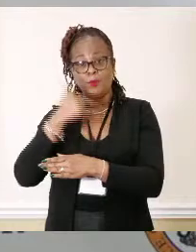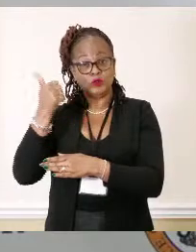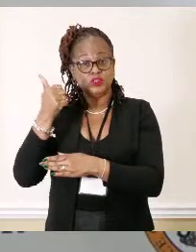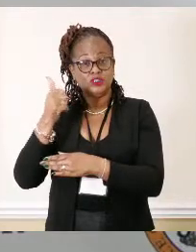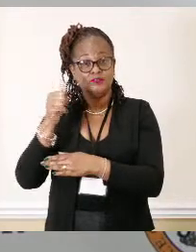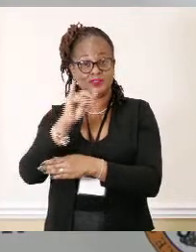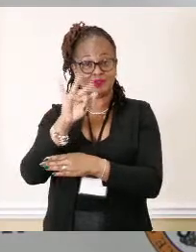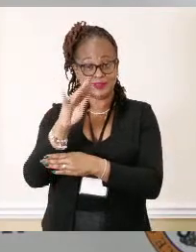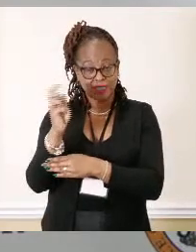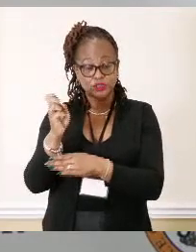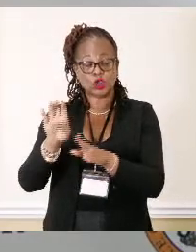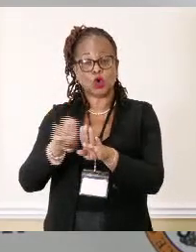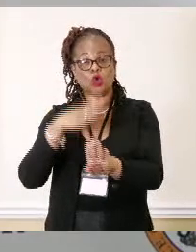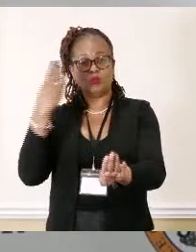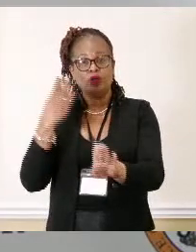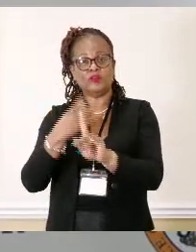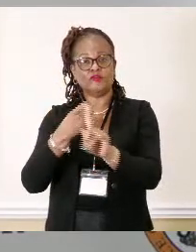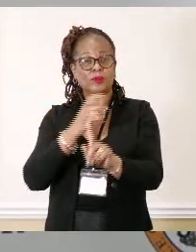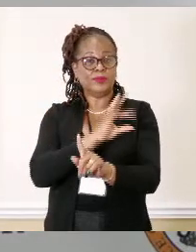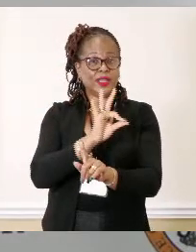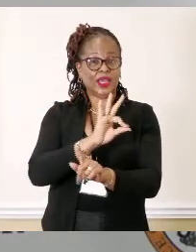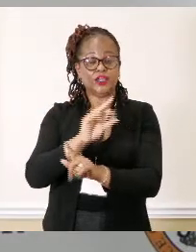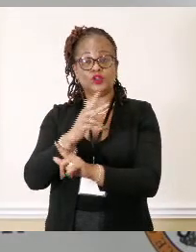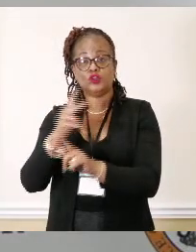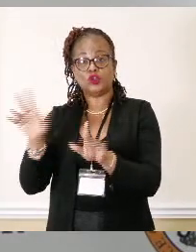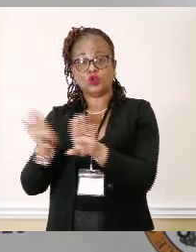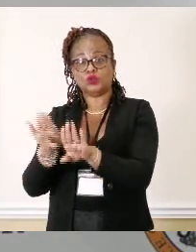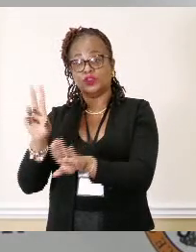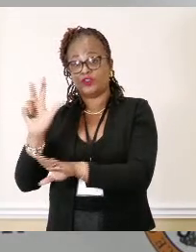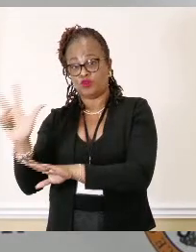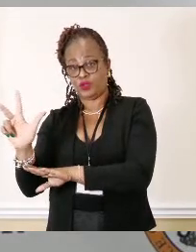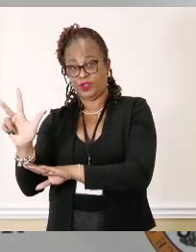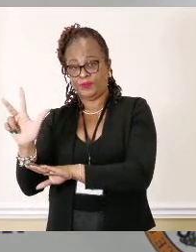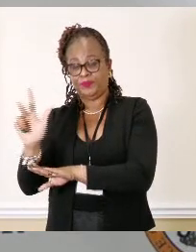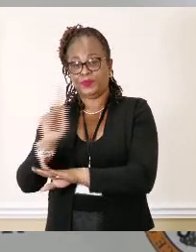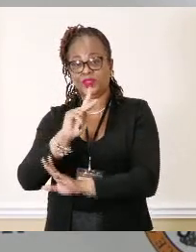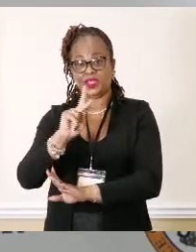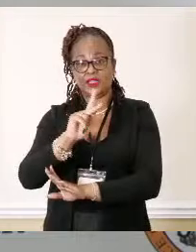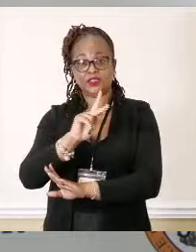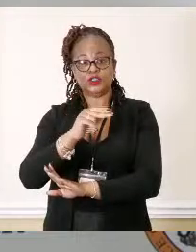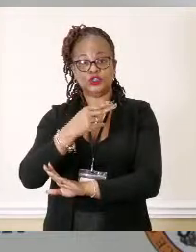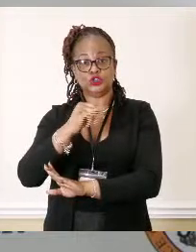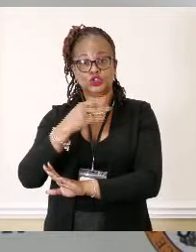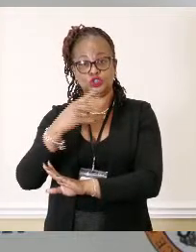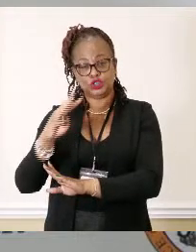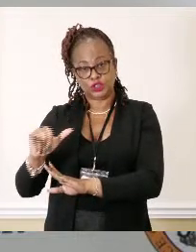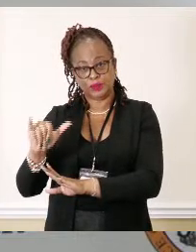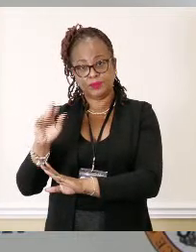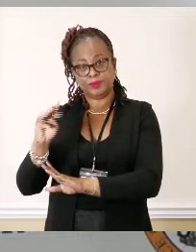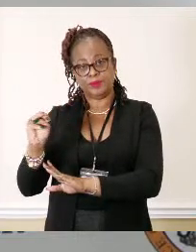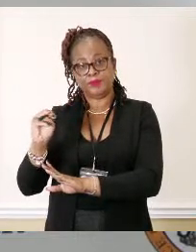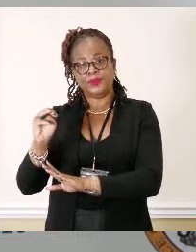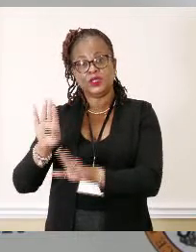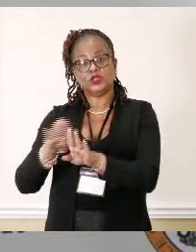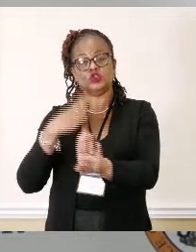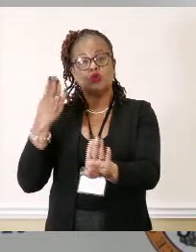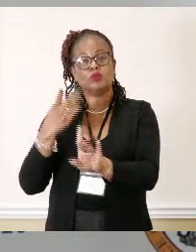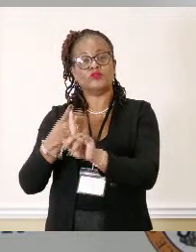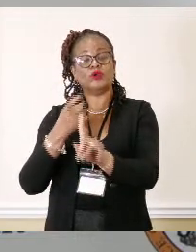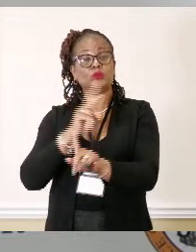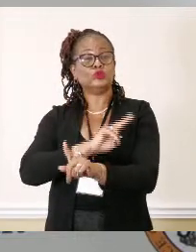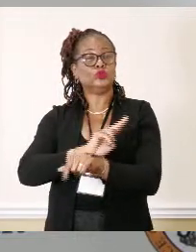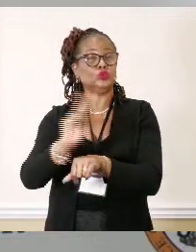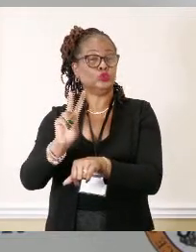sites are open 9 a.m. to 3 p.m. The Kendall Isaacs Gym site is open from 2